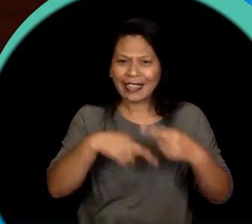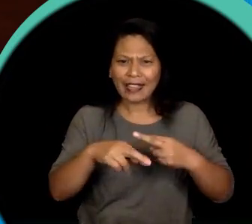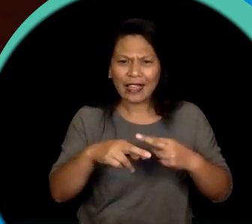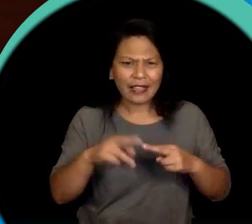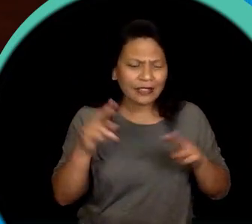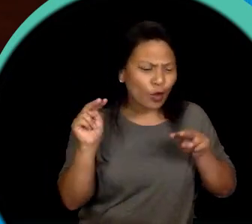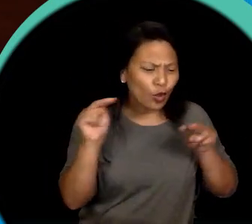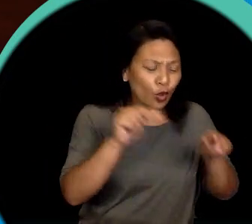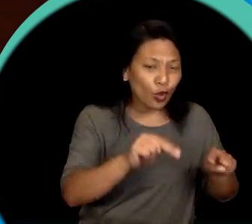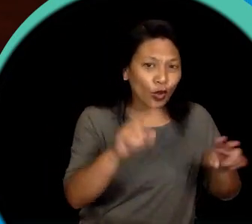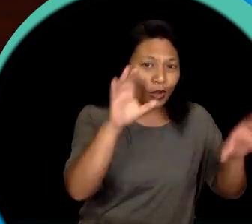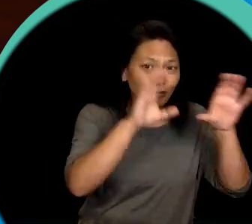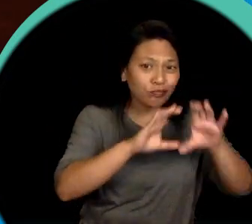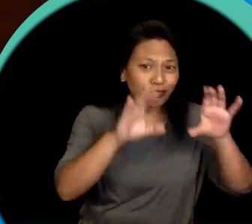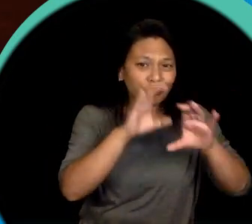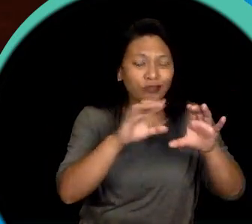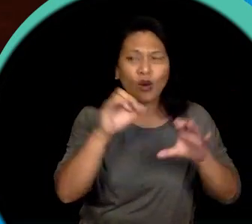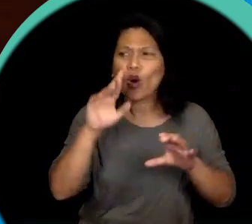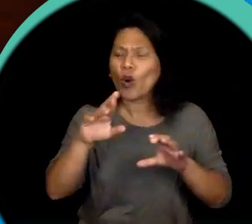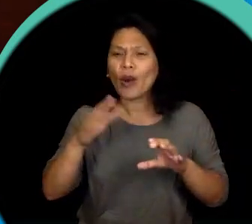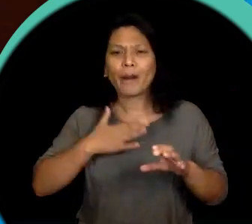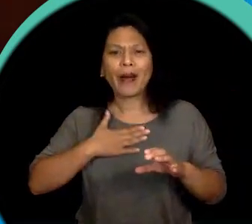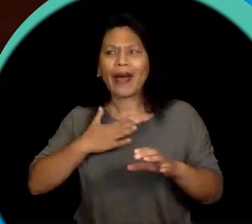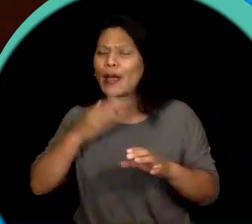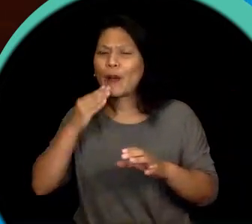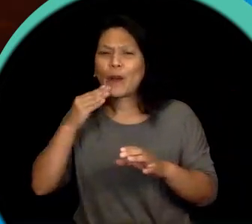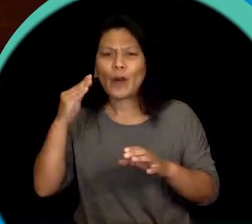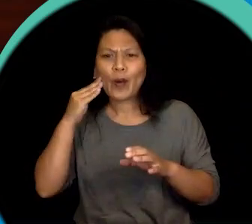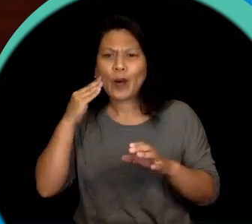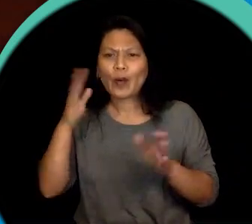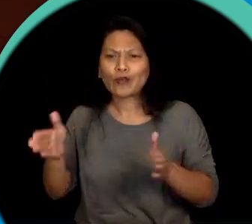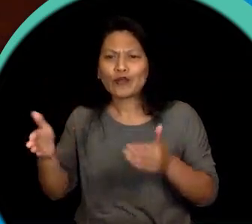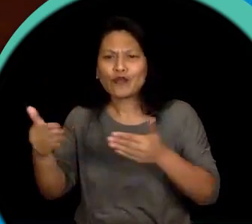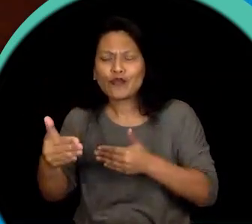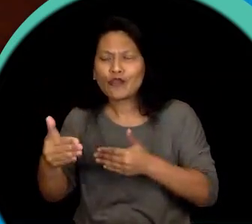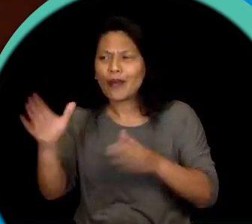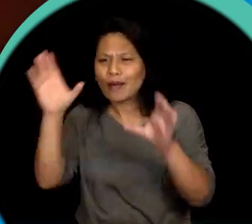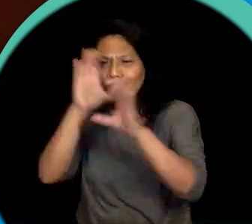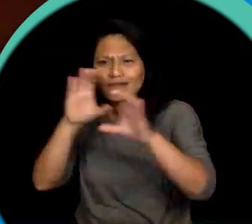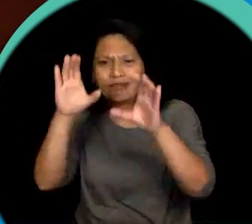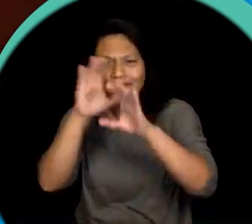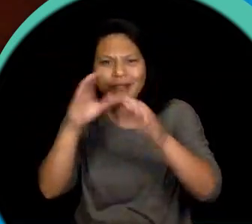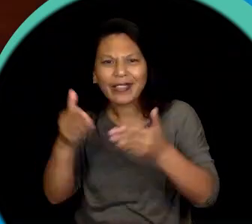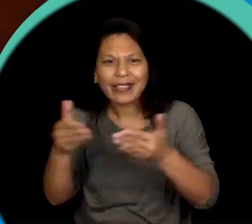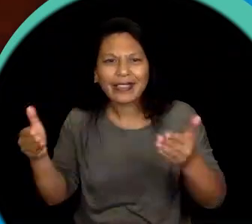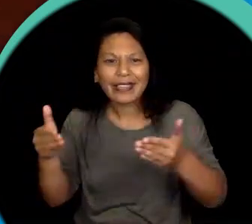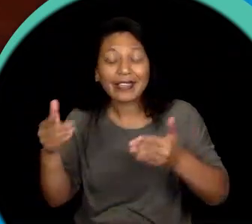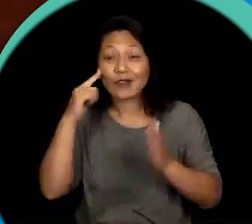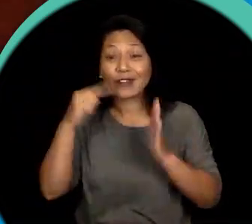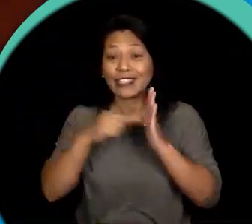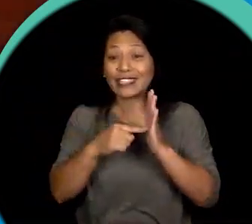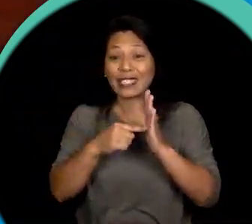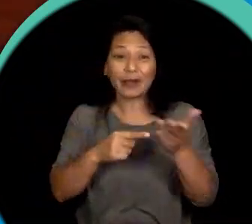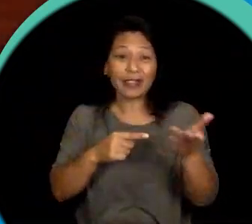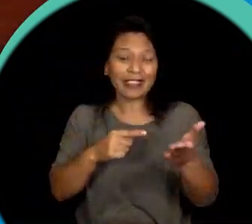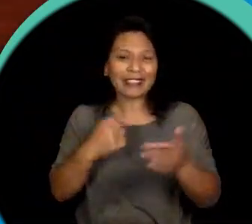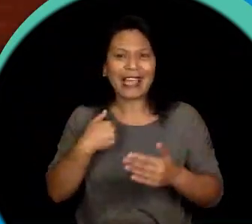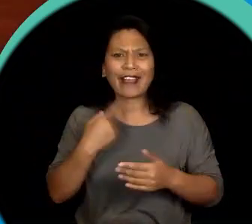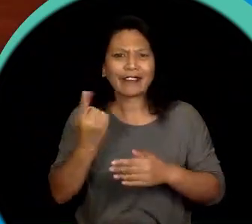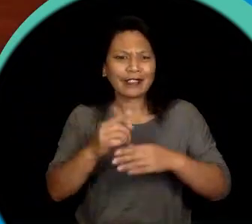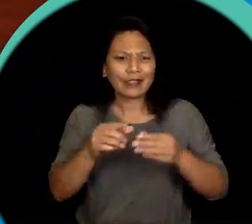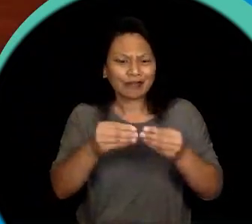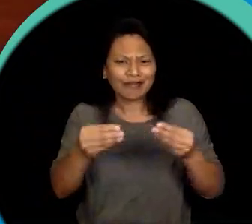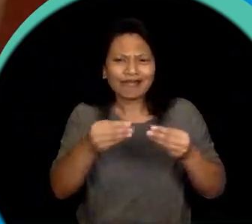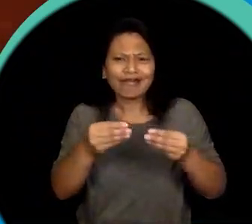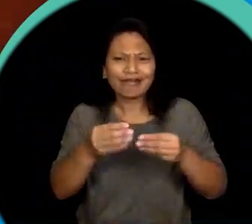objects. So for example, let's look at a comb. This is my inspiration box. There's a chocolate